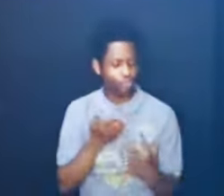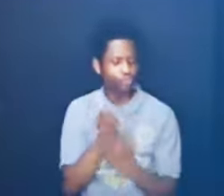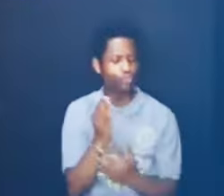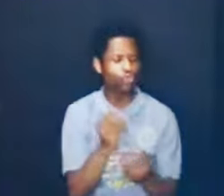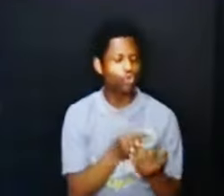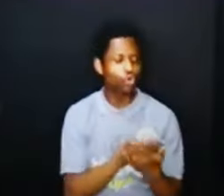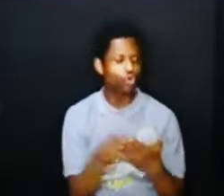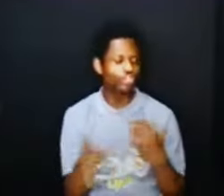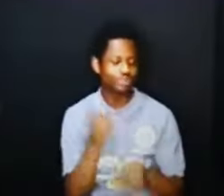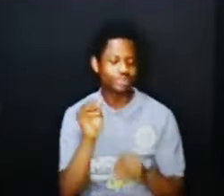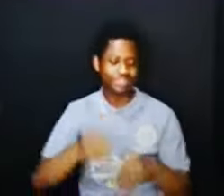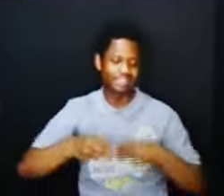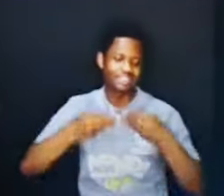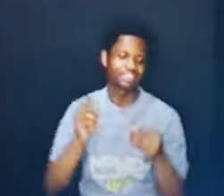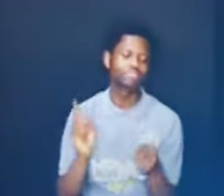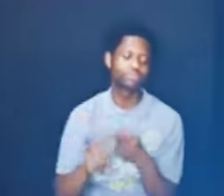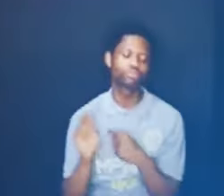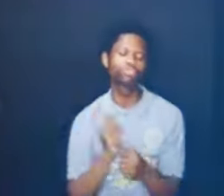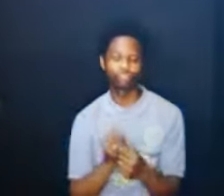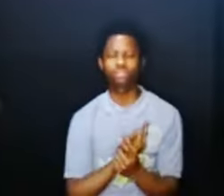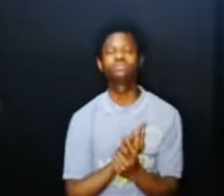to us.